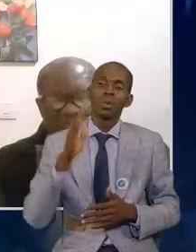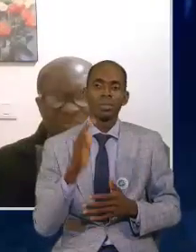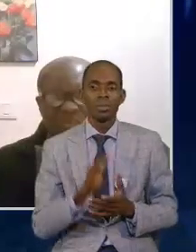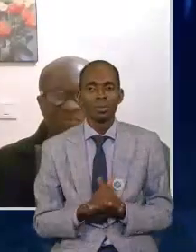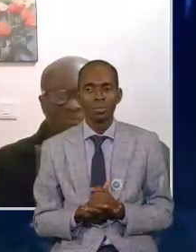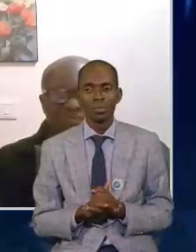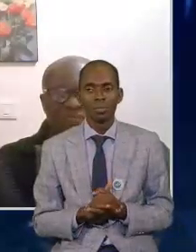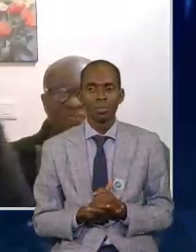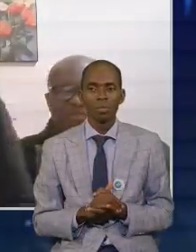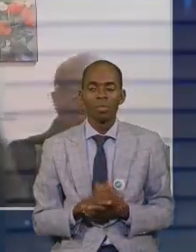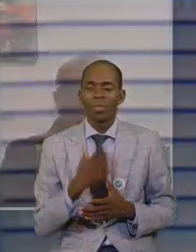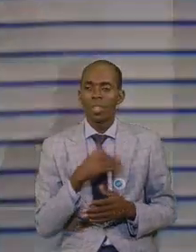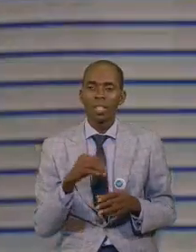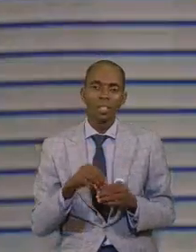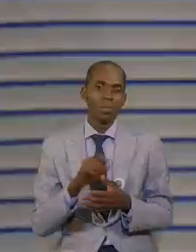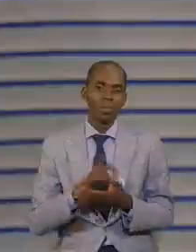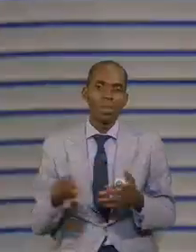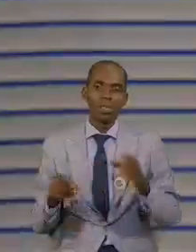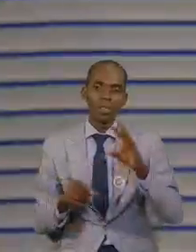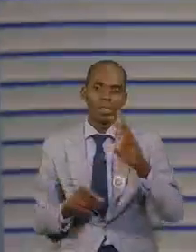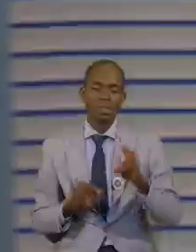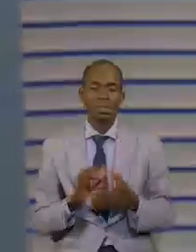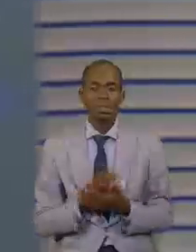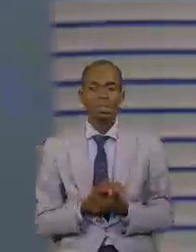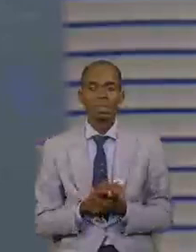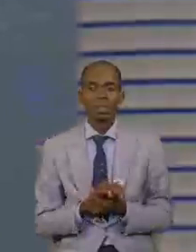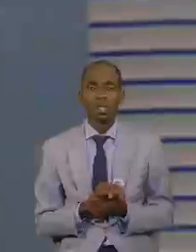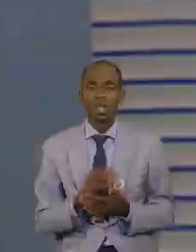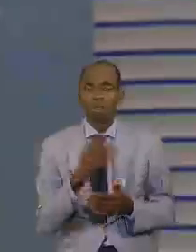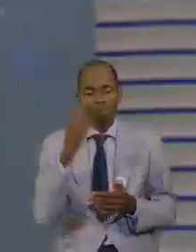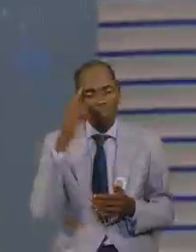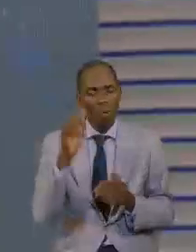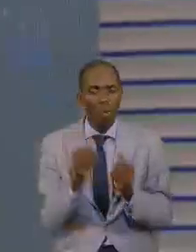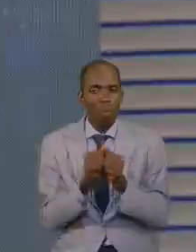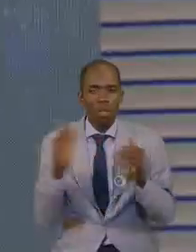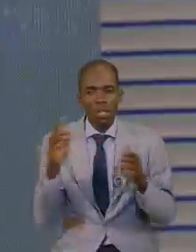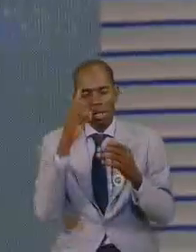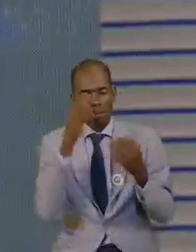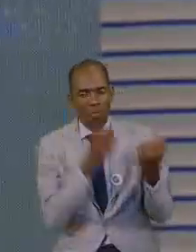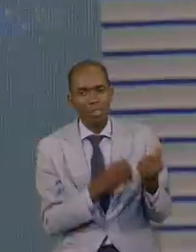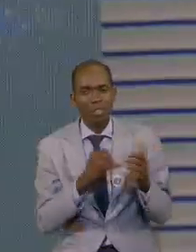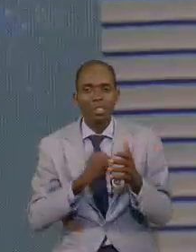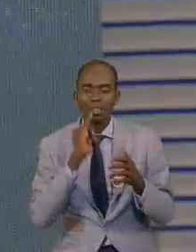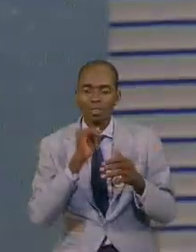And then in verse 6, but without faith, it's impossible to please him.